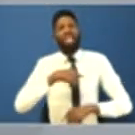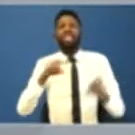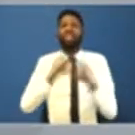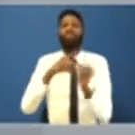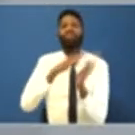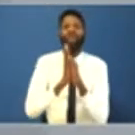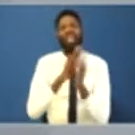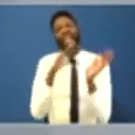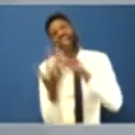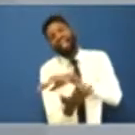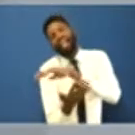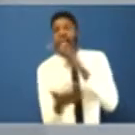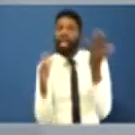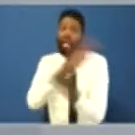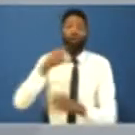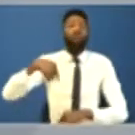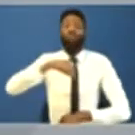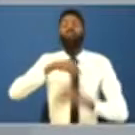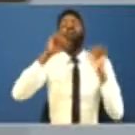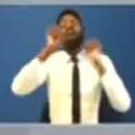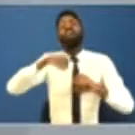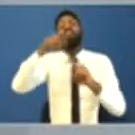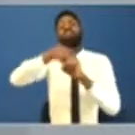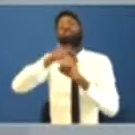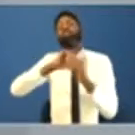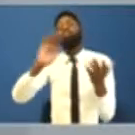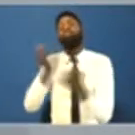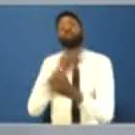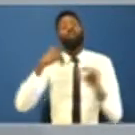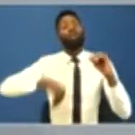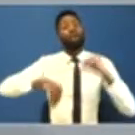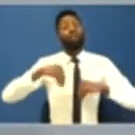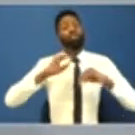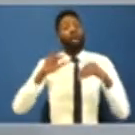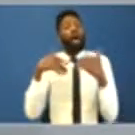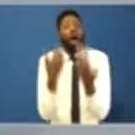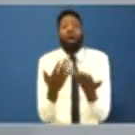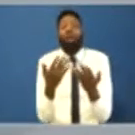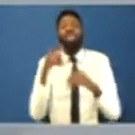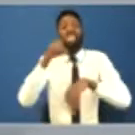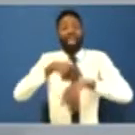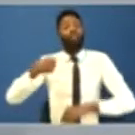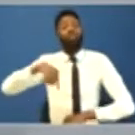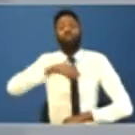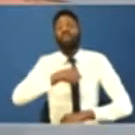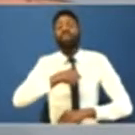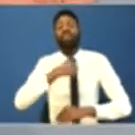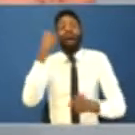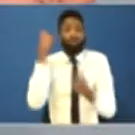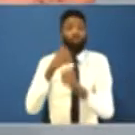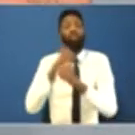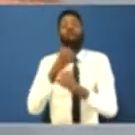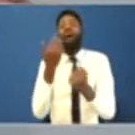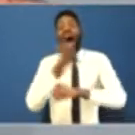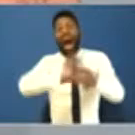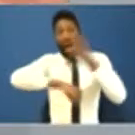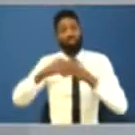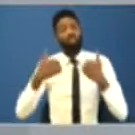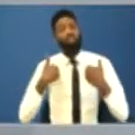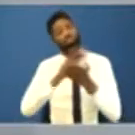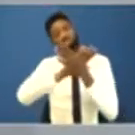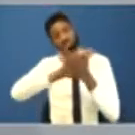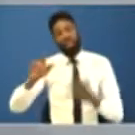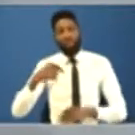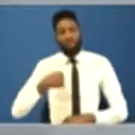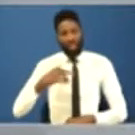so how do we expect to fight corruption when we don't do anything about it um for me the solution